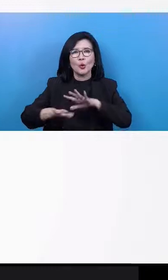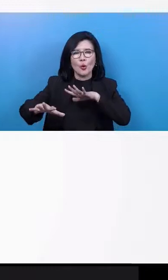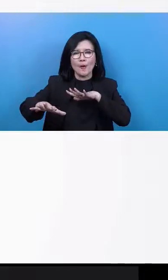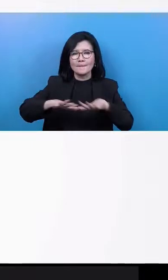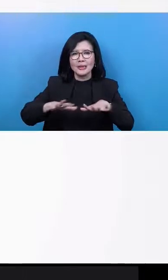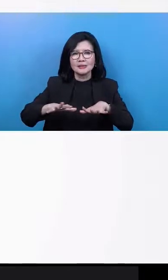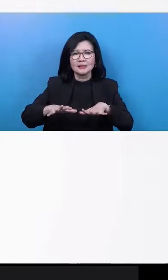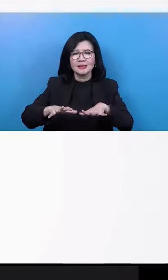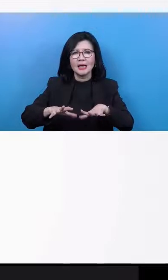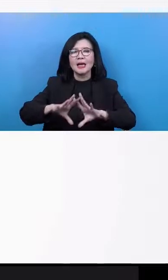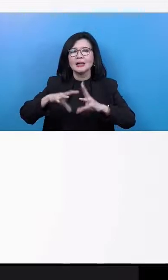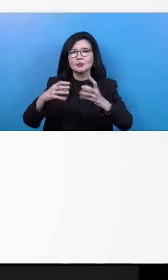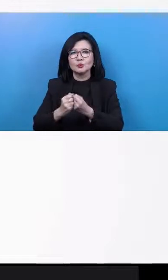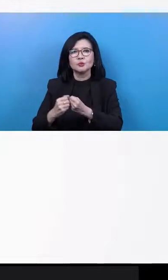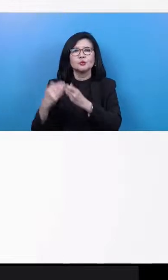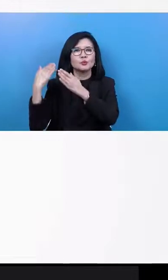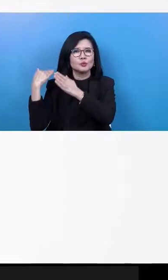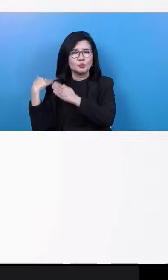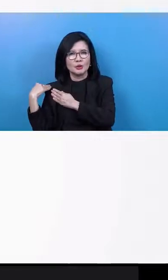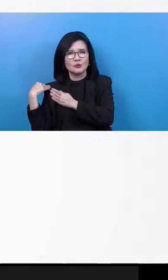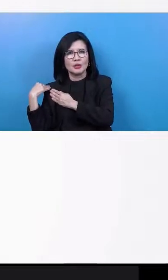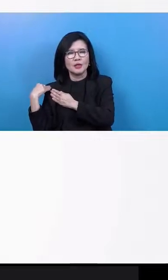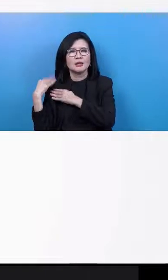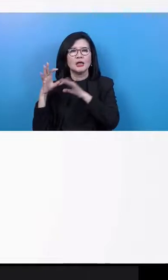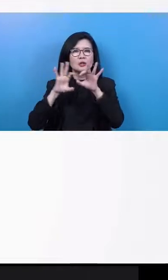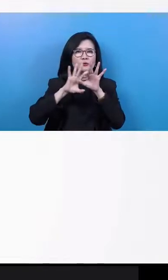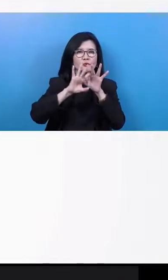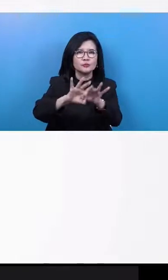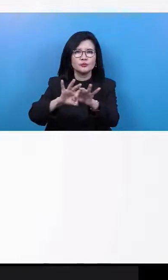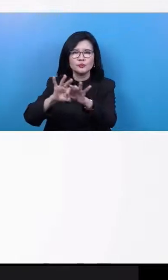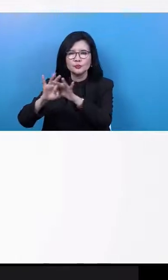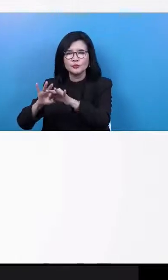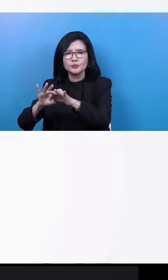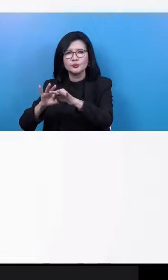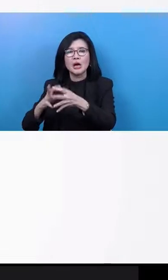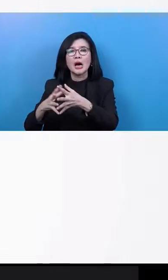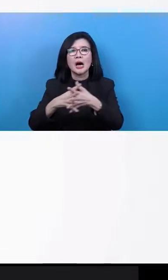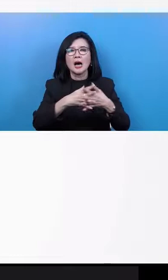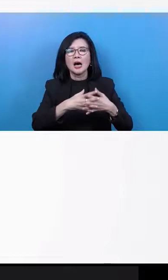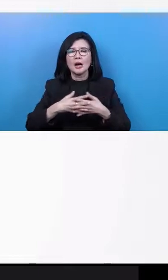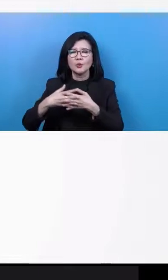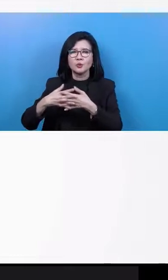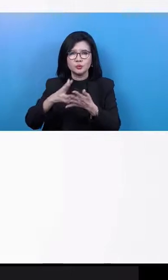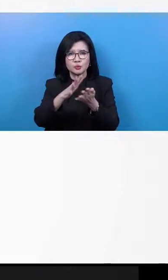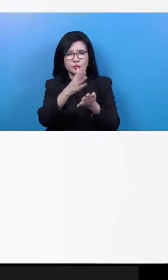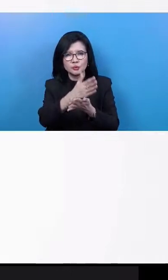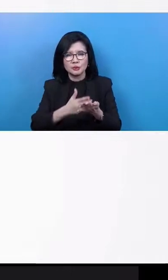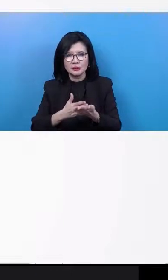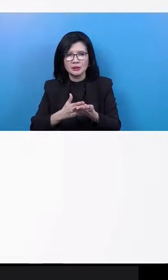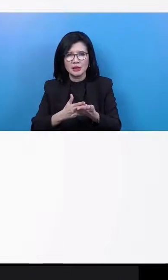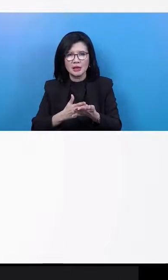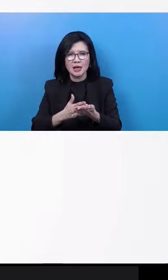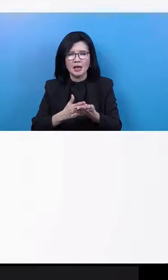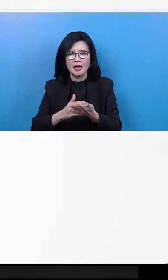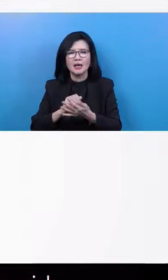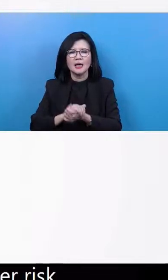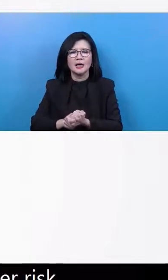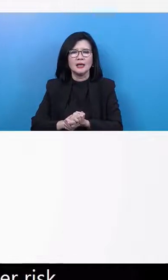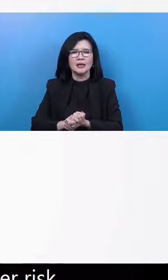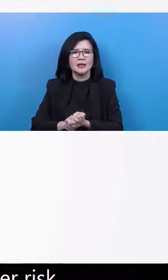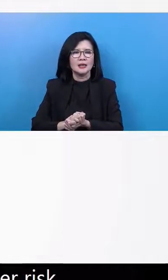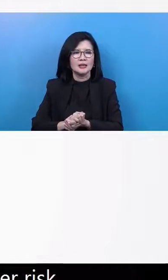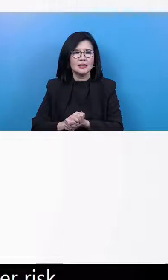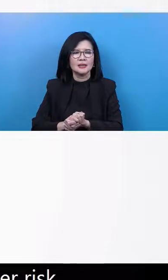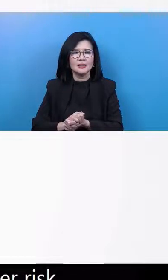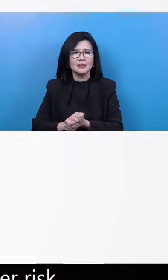Central American policy on integral disaster risk management with the Sendai framework until its approval at the Summit of Presidents